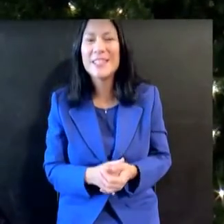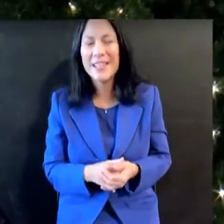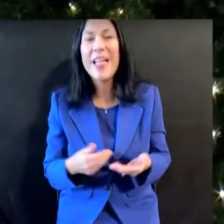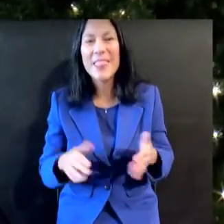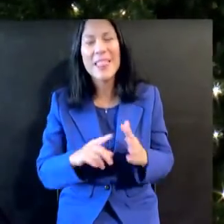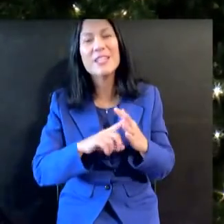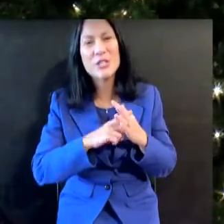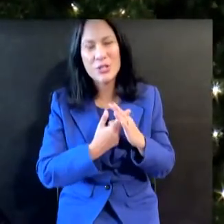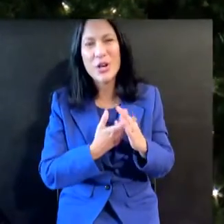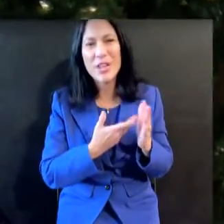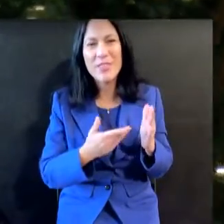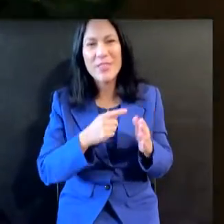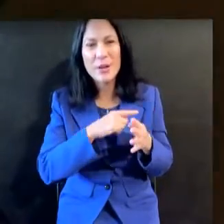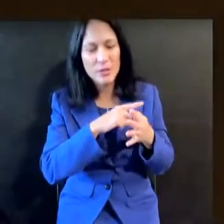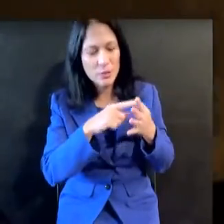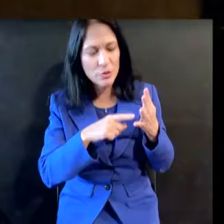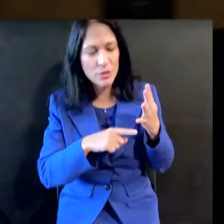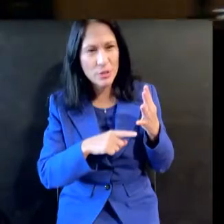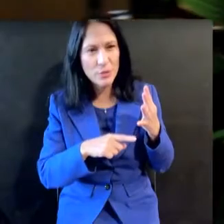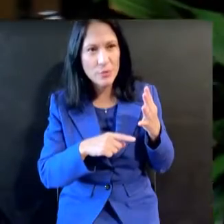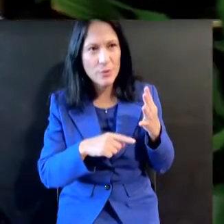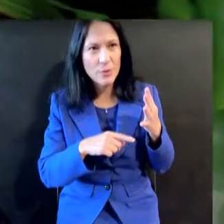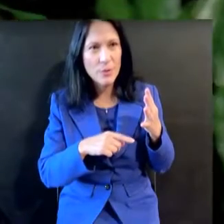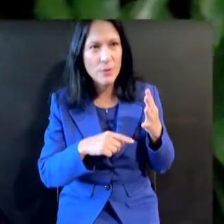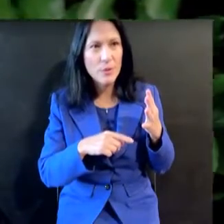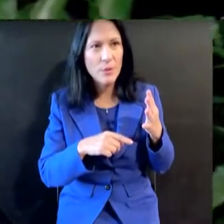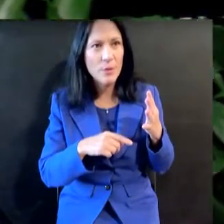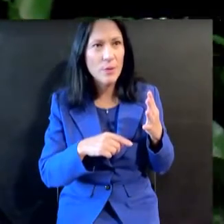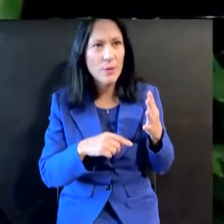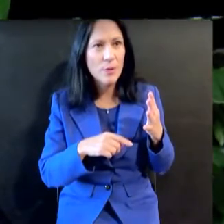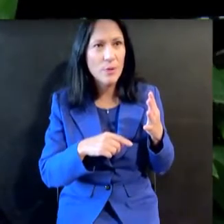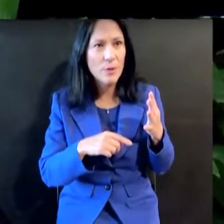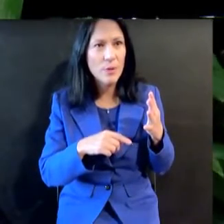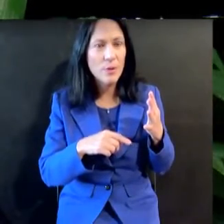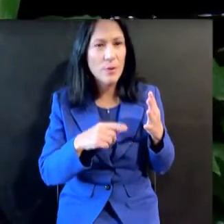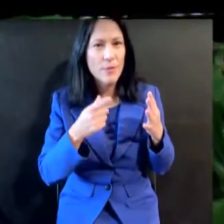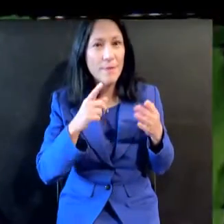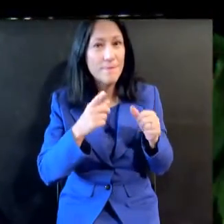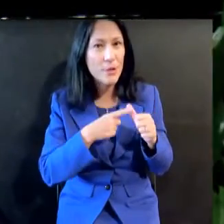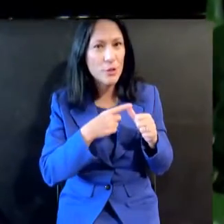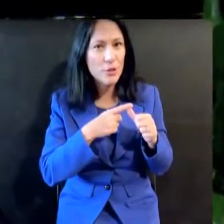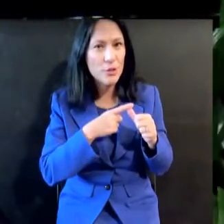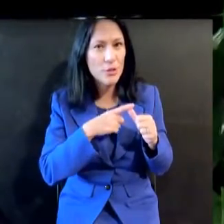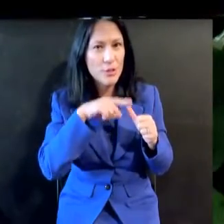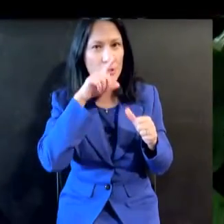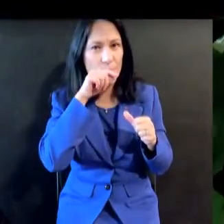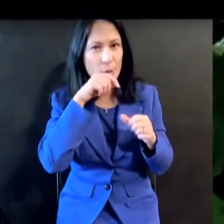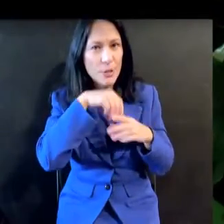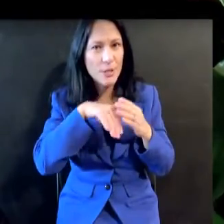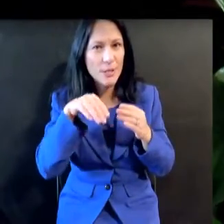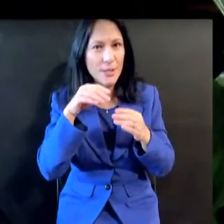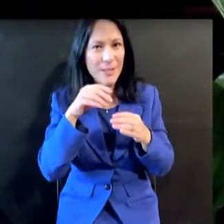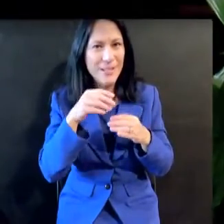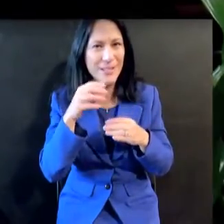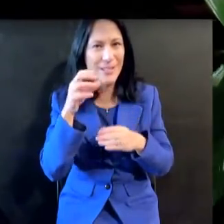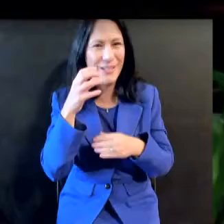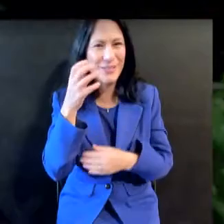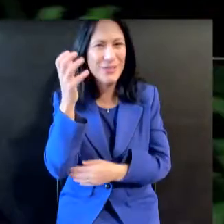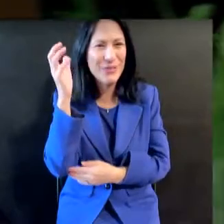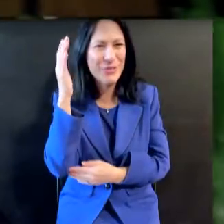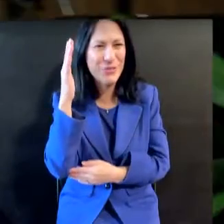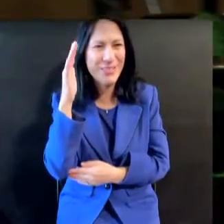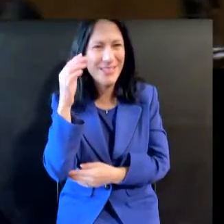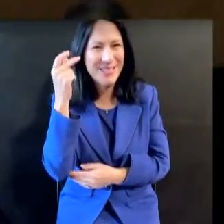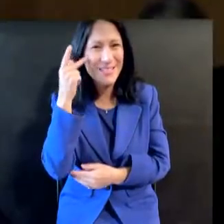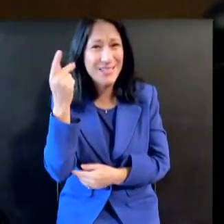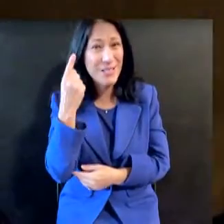We're gonna work our way all the way back down to what's the first day? Partridge in a pear tree, right? Anybody seen one of those lately? No, of course you haven't. So,